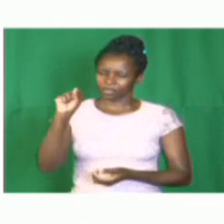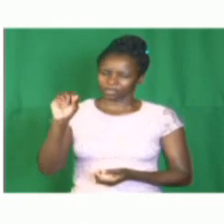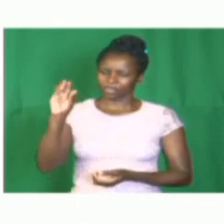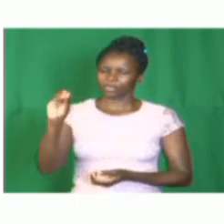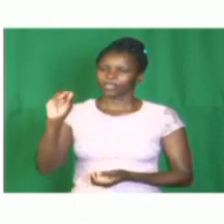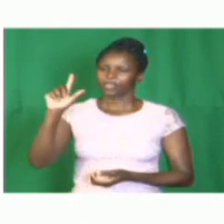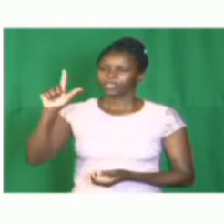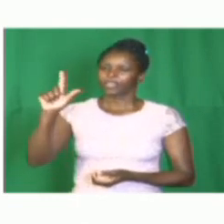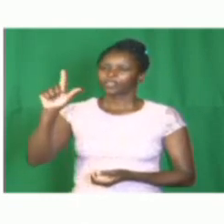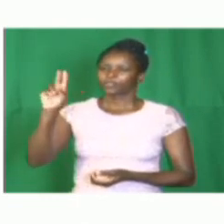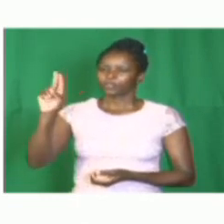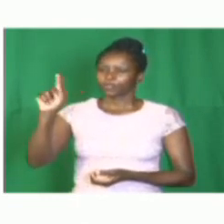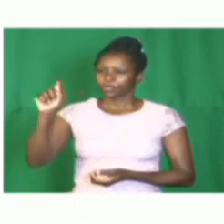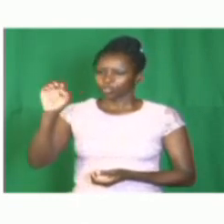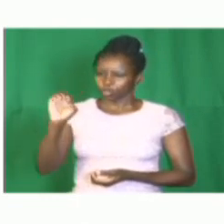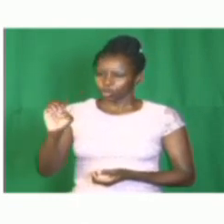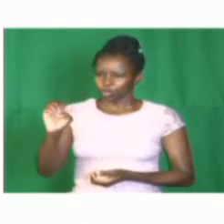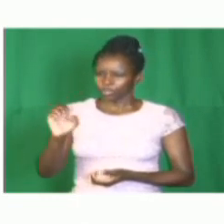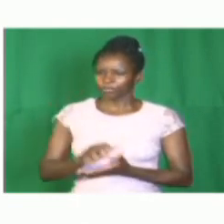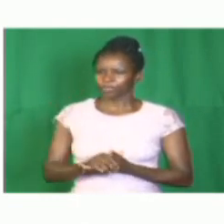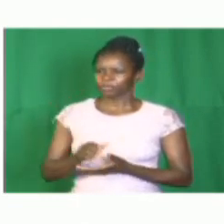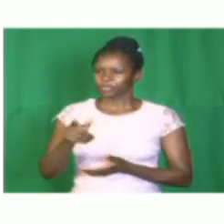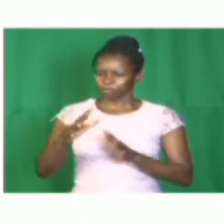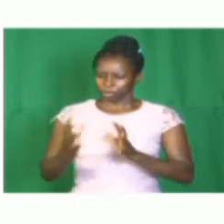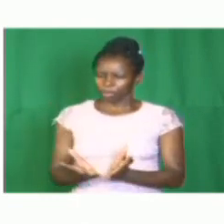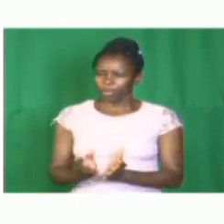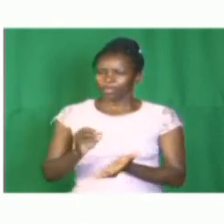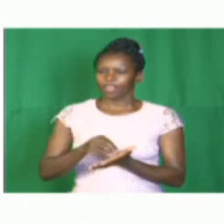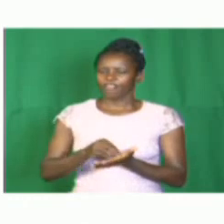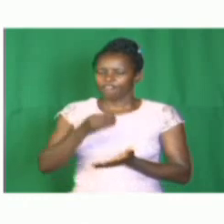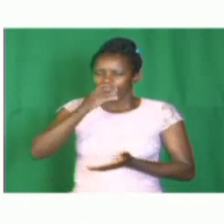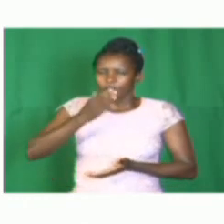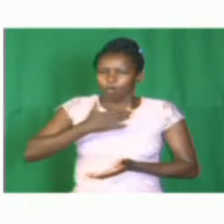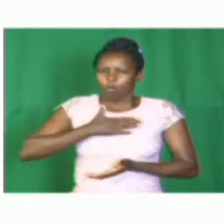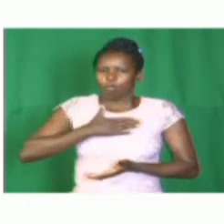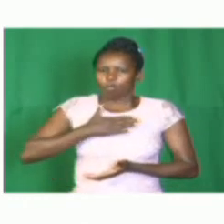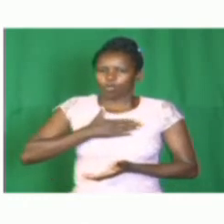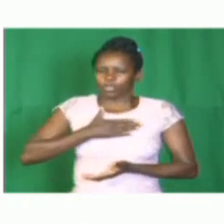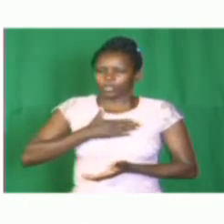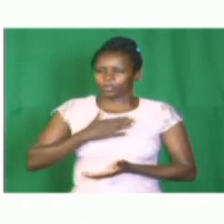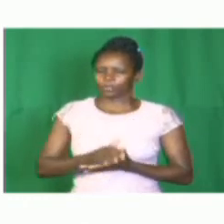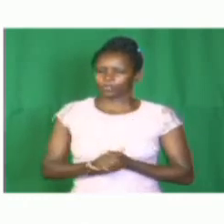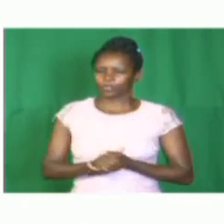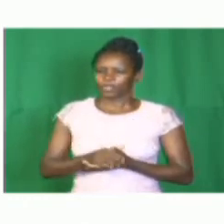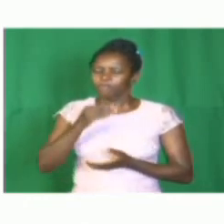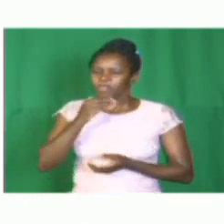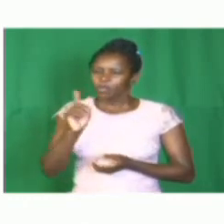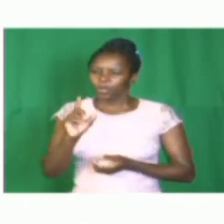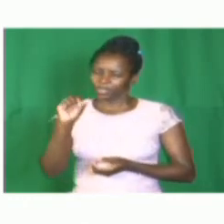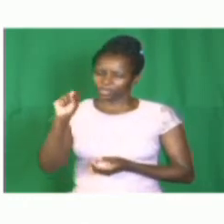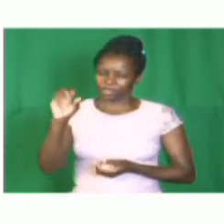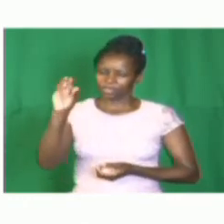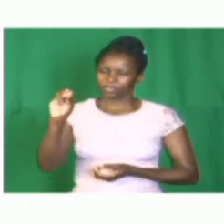solute. Then we have water in this beaker. The water here is our